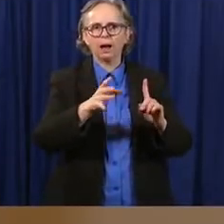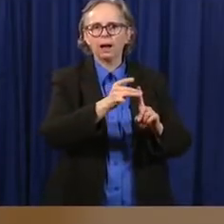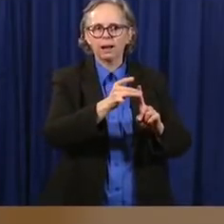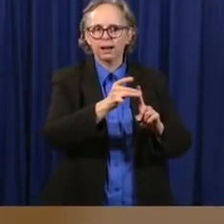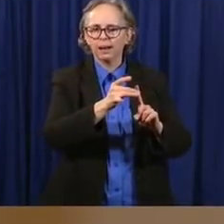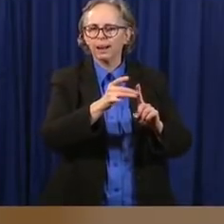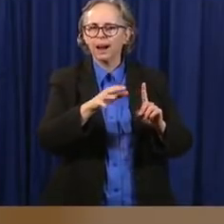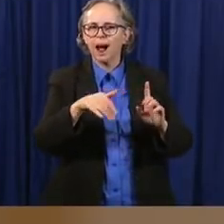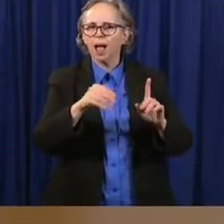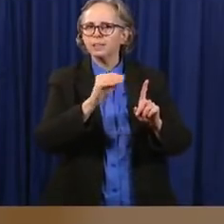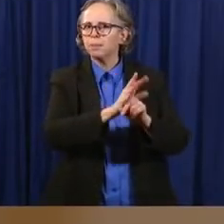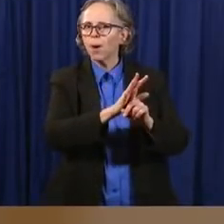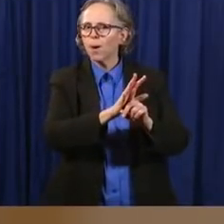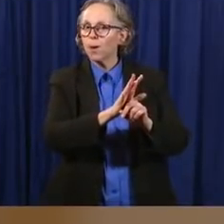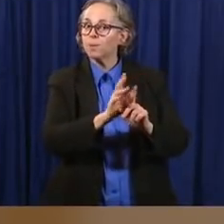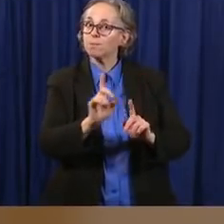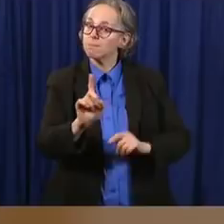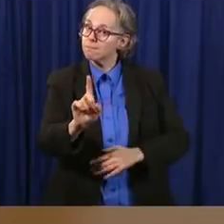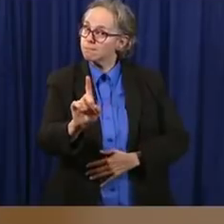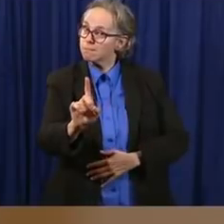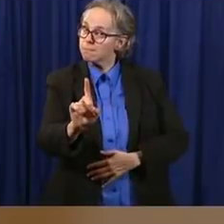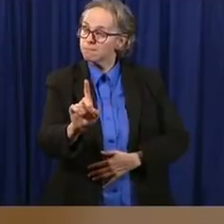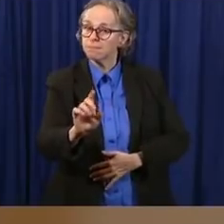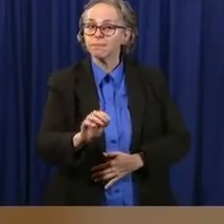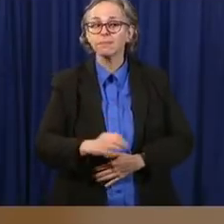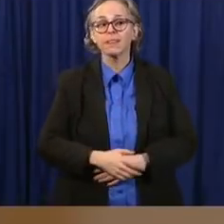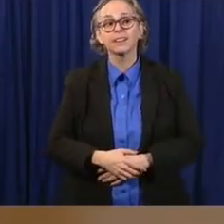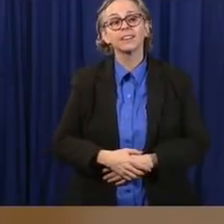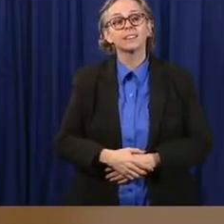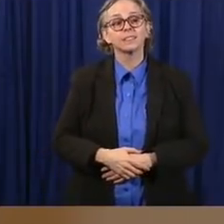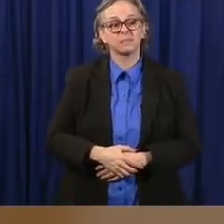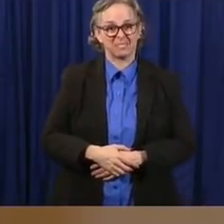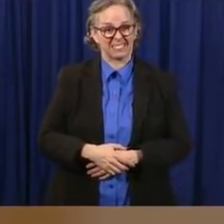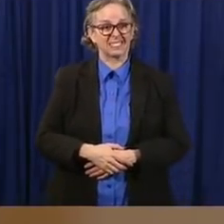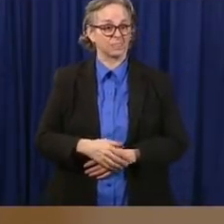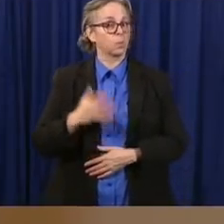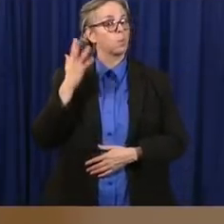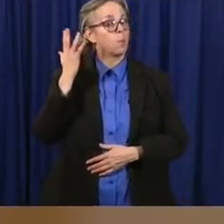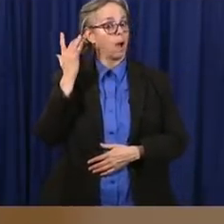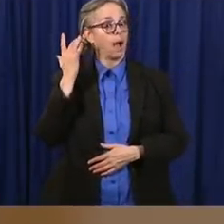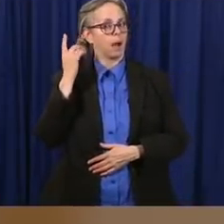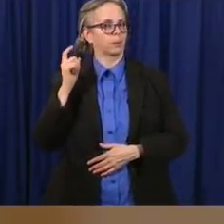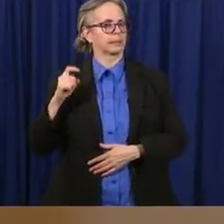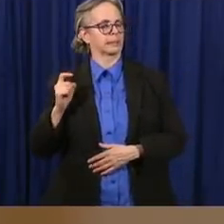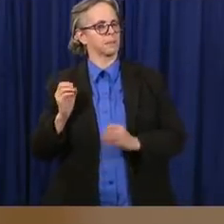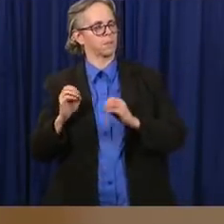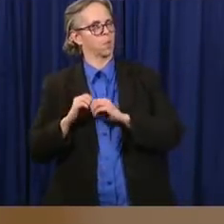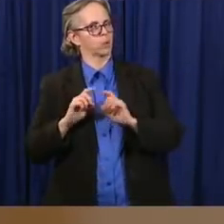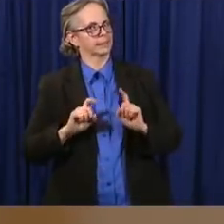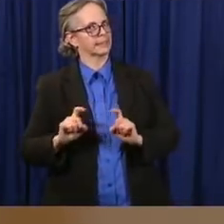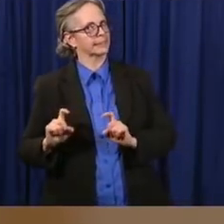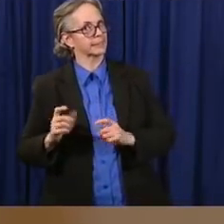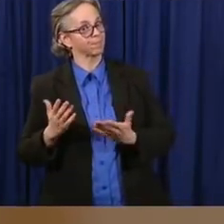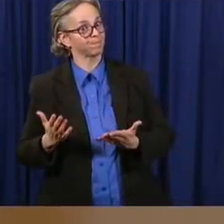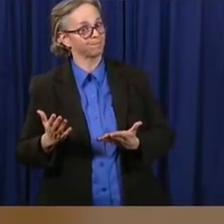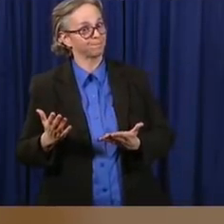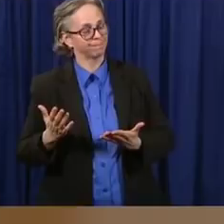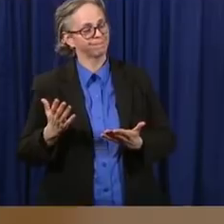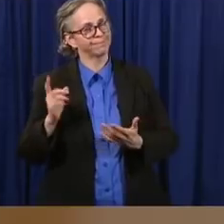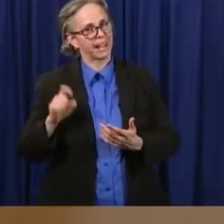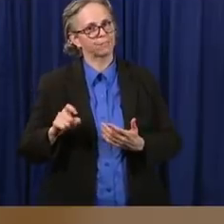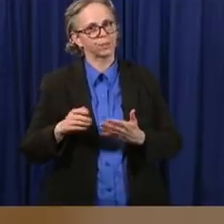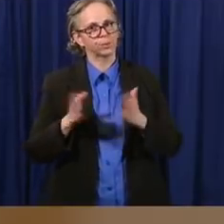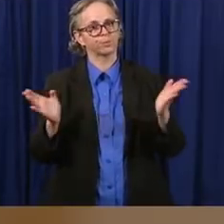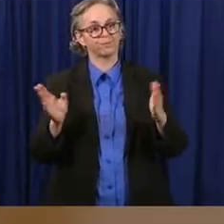is why we absolutely need to scale up our testing capability in this country. Without that